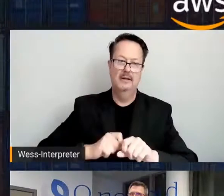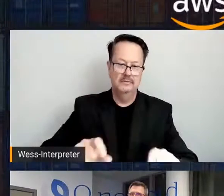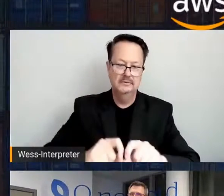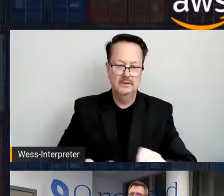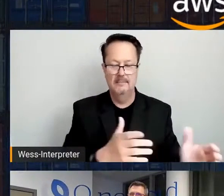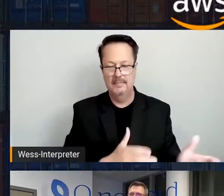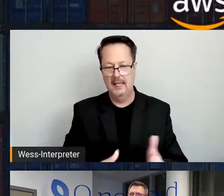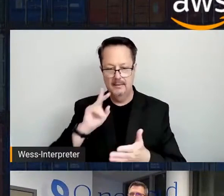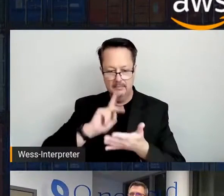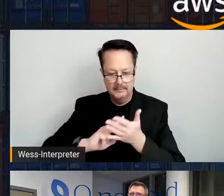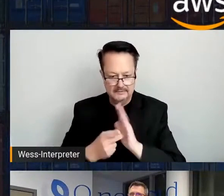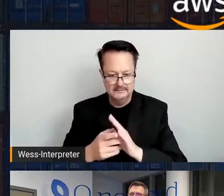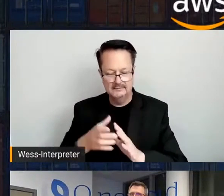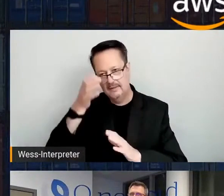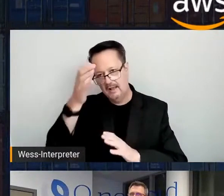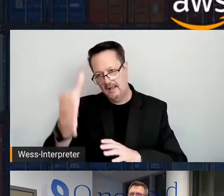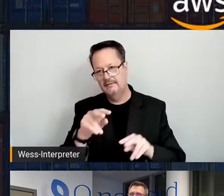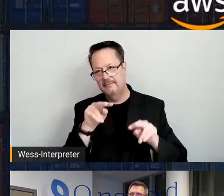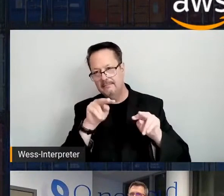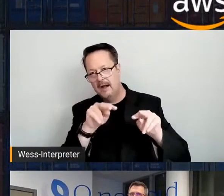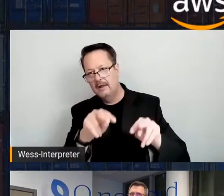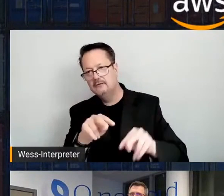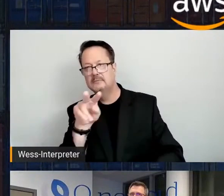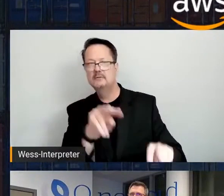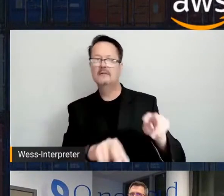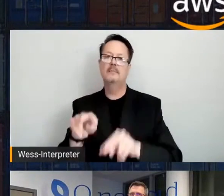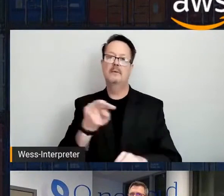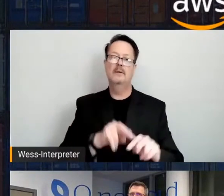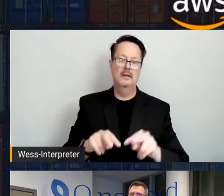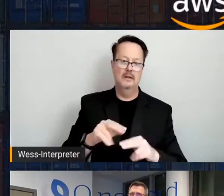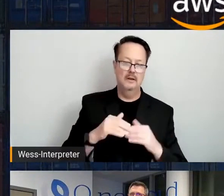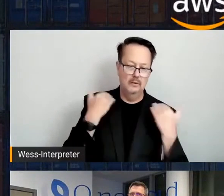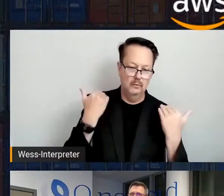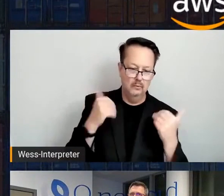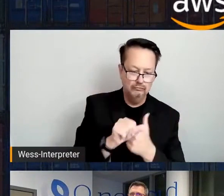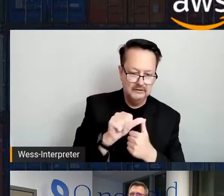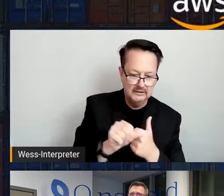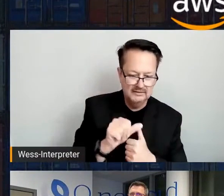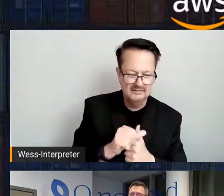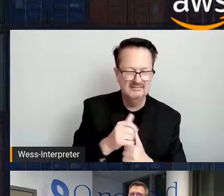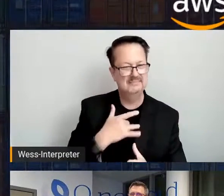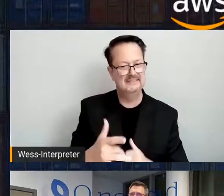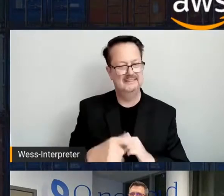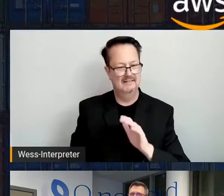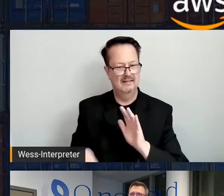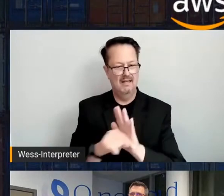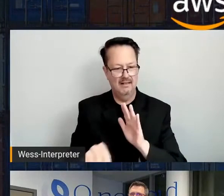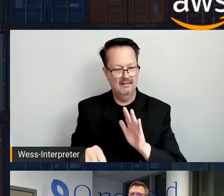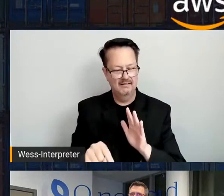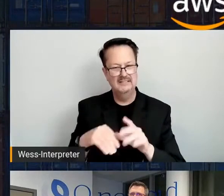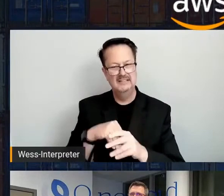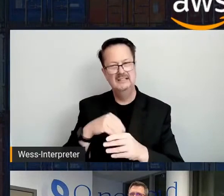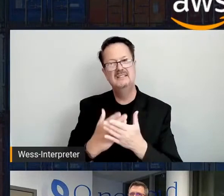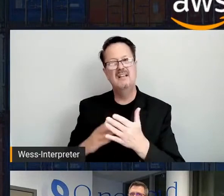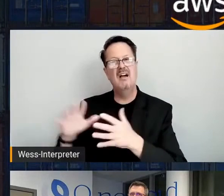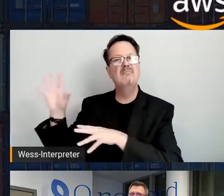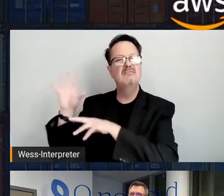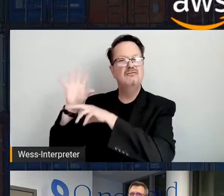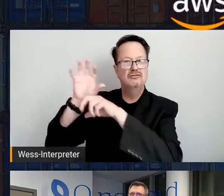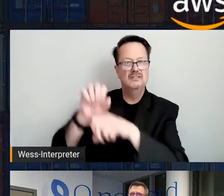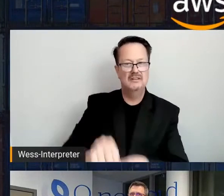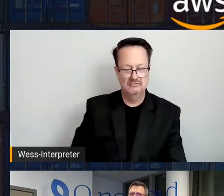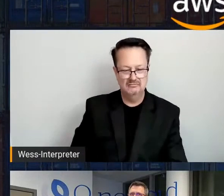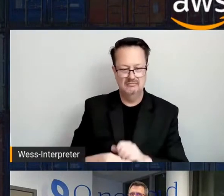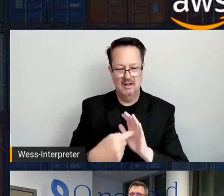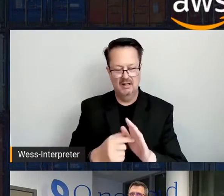concept of monitoring and observability and risk, which are generally negatives, in some traditional models, which become part of